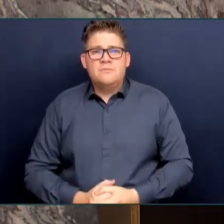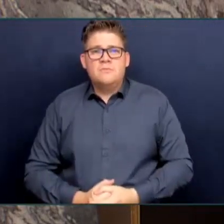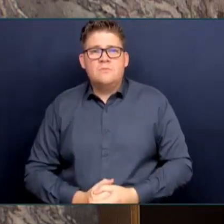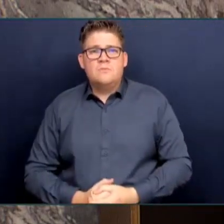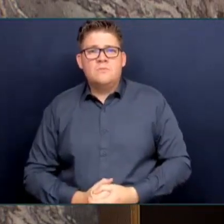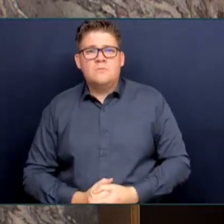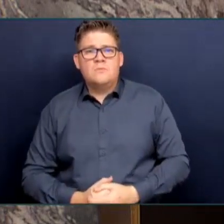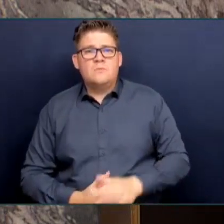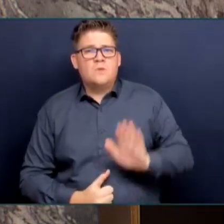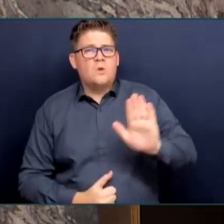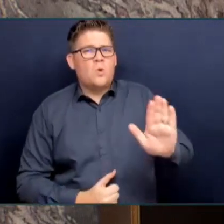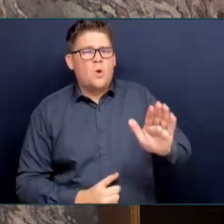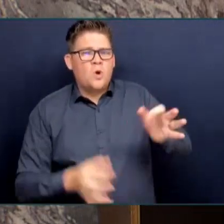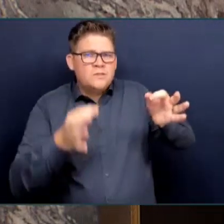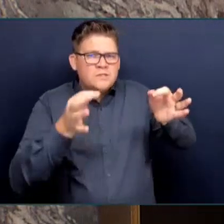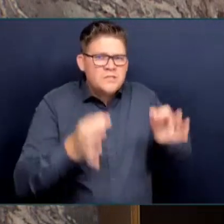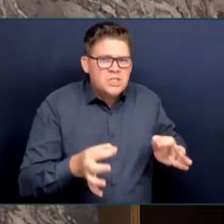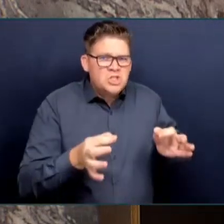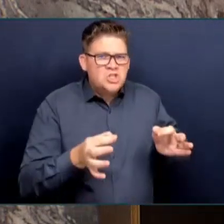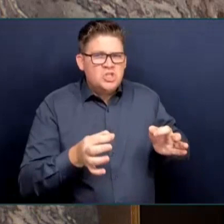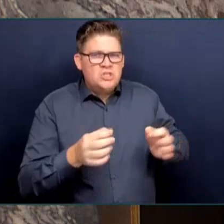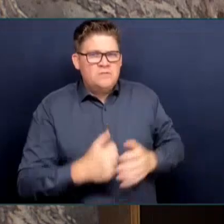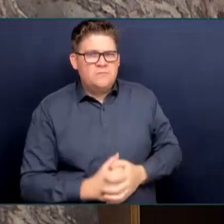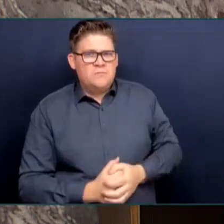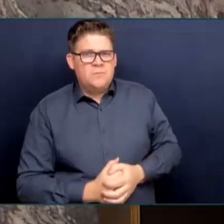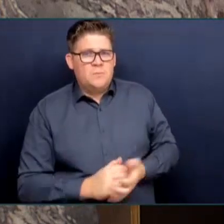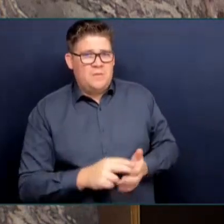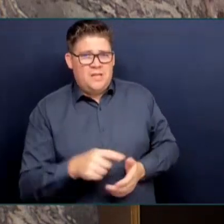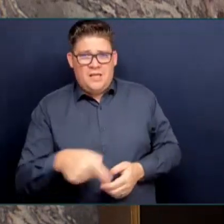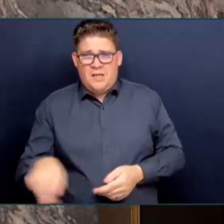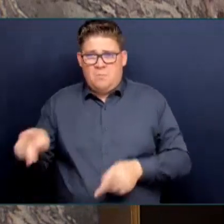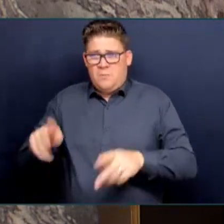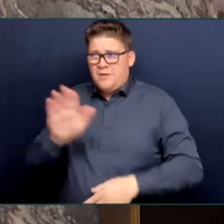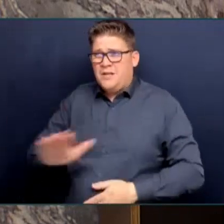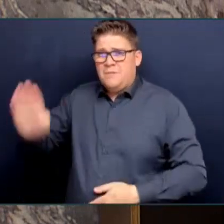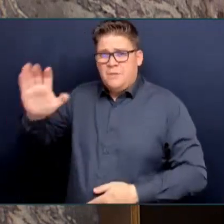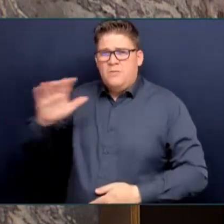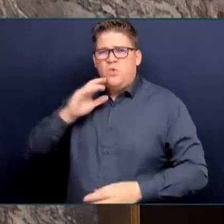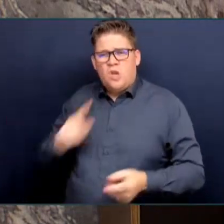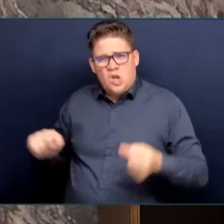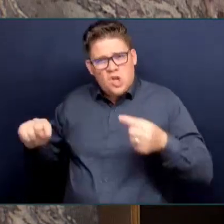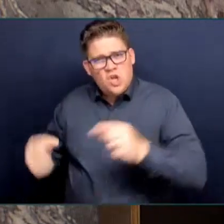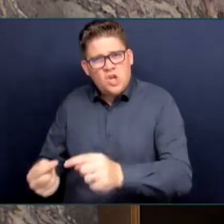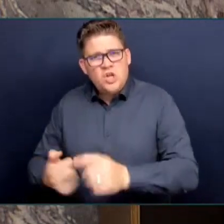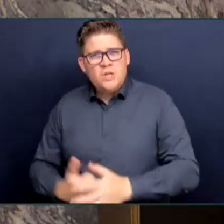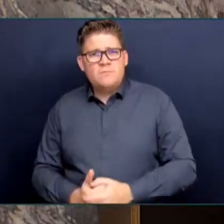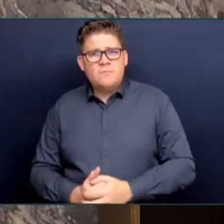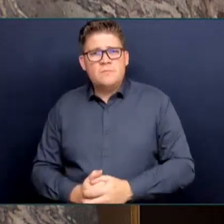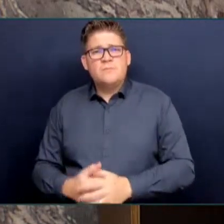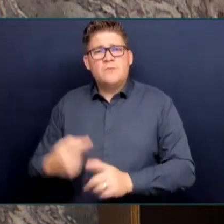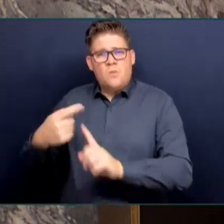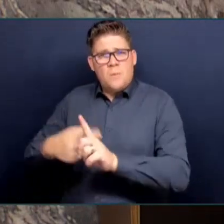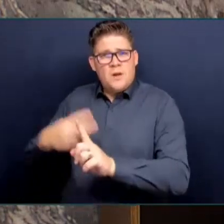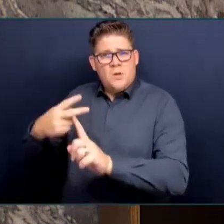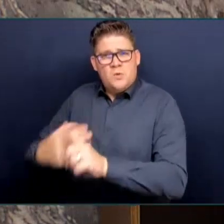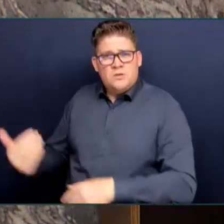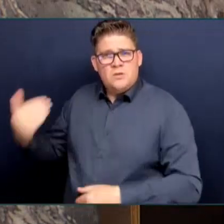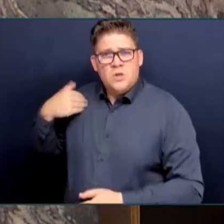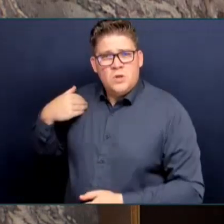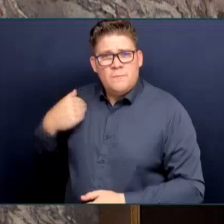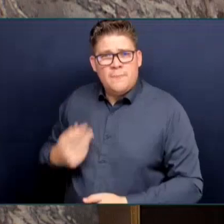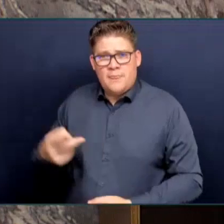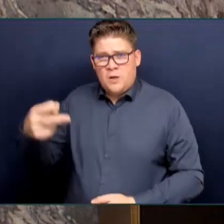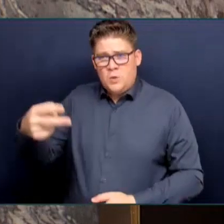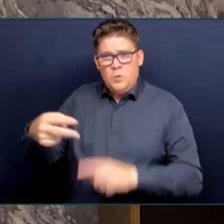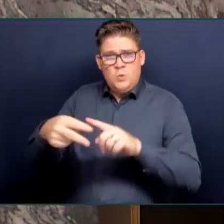did he not act months ago to keep British Columbians safe from repeat criminals like Glenn Aslan and Mohammed Adada? And why should anyone trust